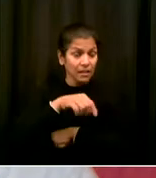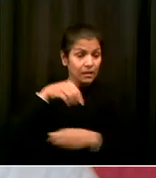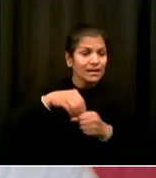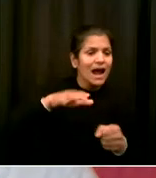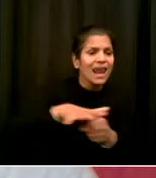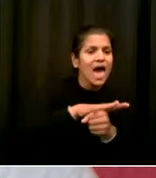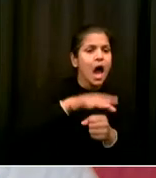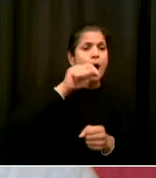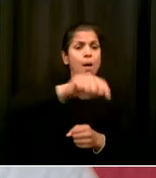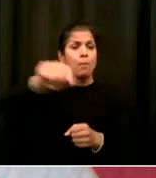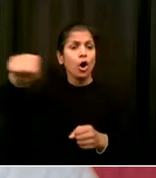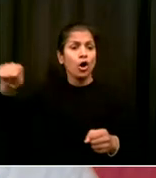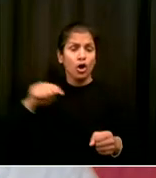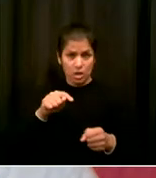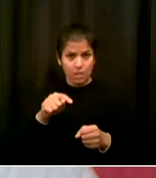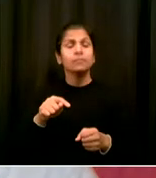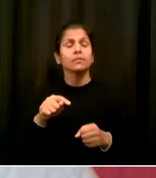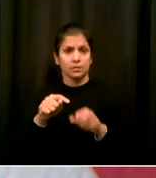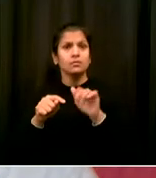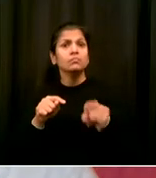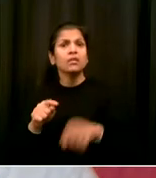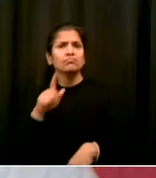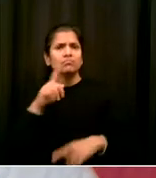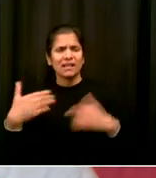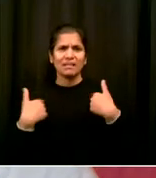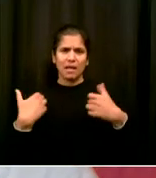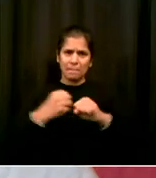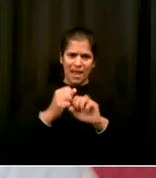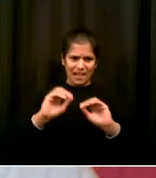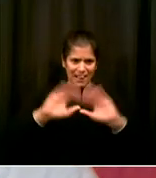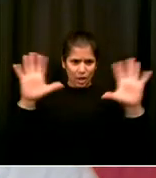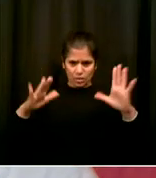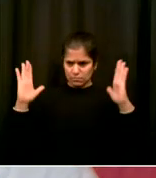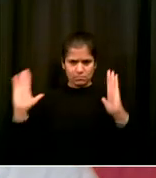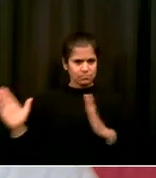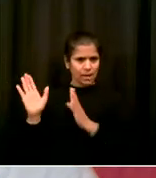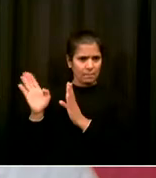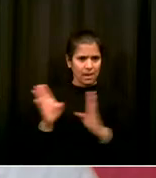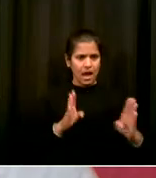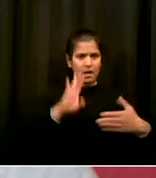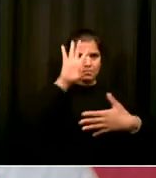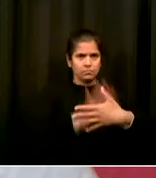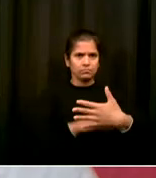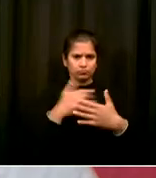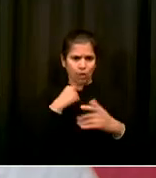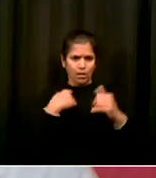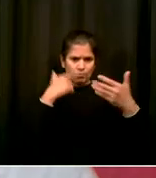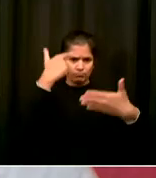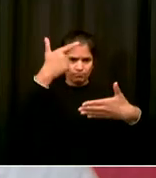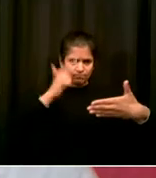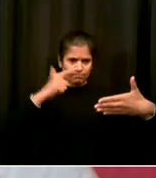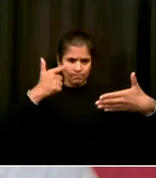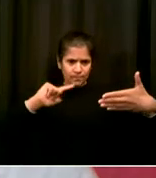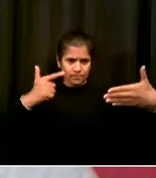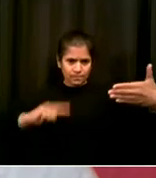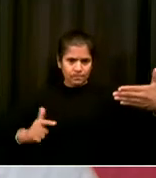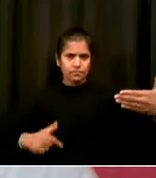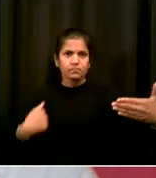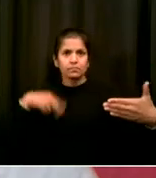every year during flu season, supporting events at churches and community centers, but this would be like our flu campaign in